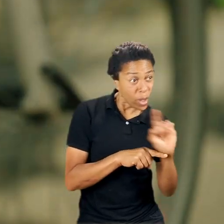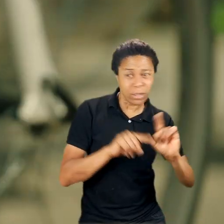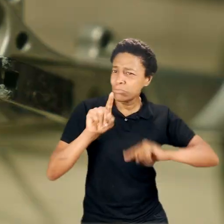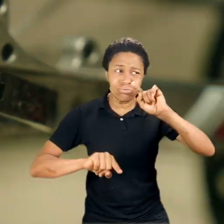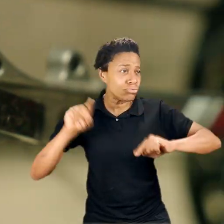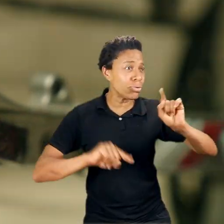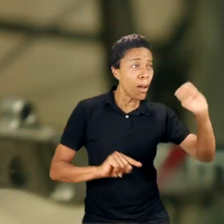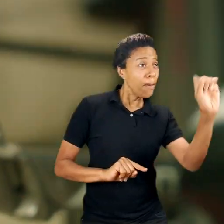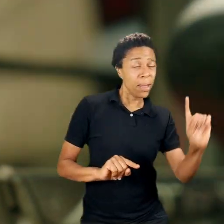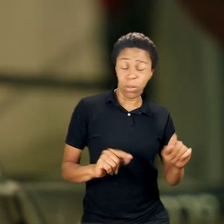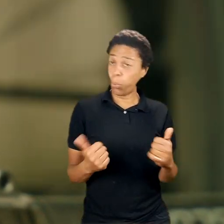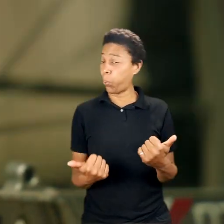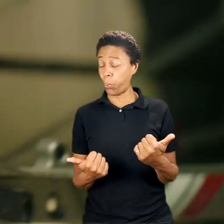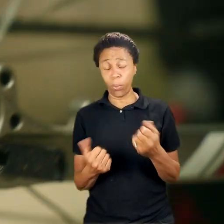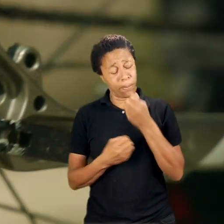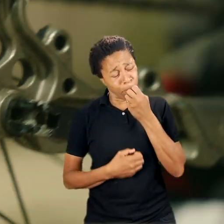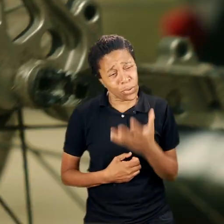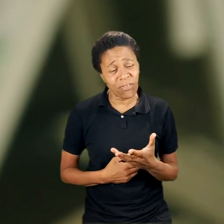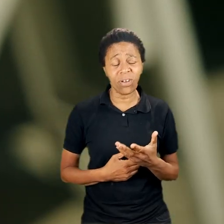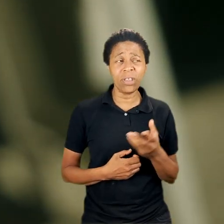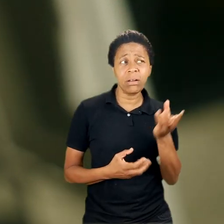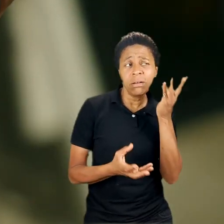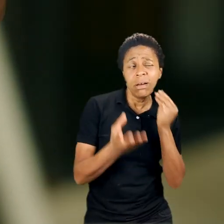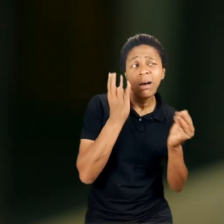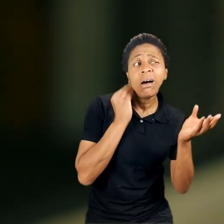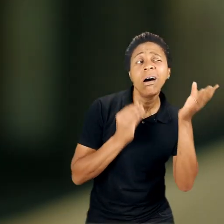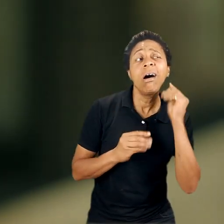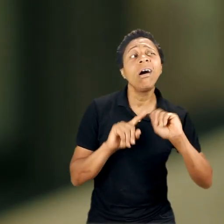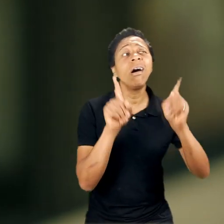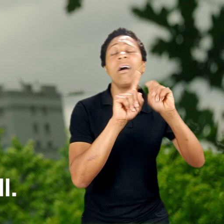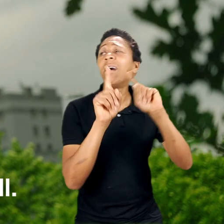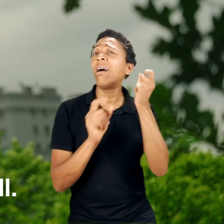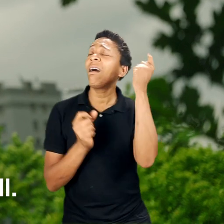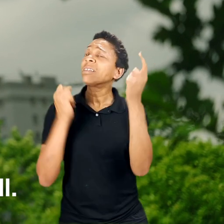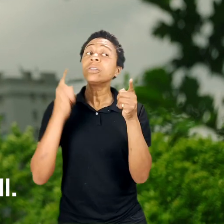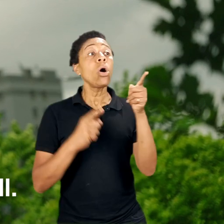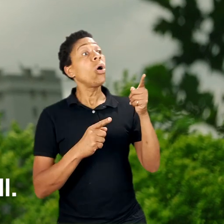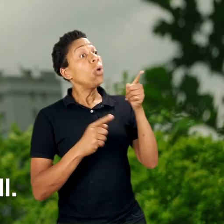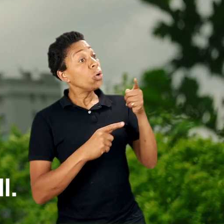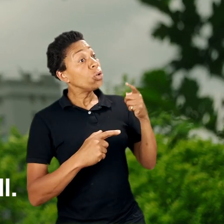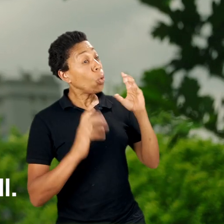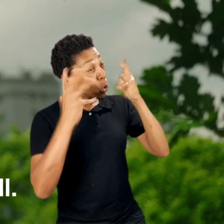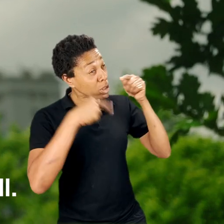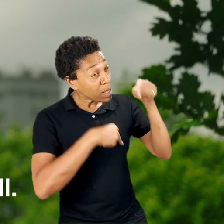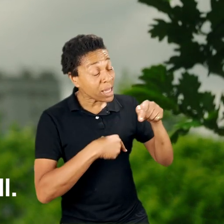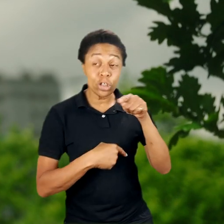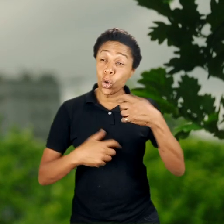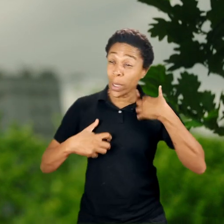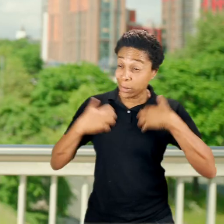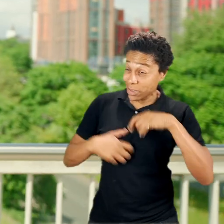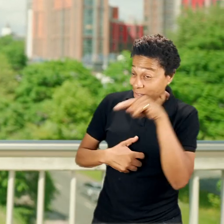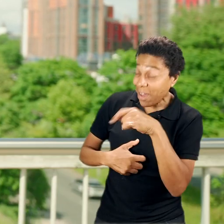a whole group of eclectic people was really useful and us hearing everyone's ideas and what everyone cares about as